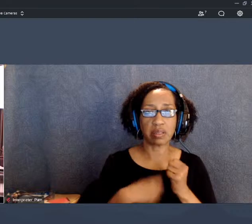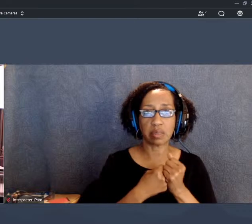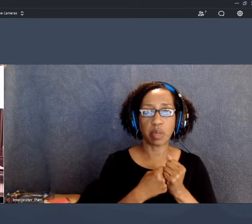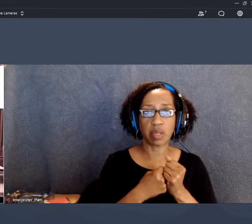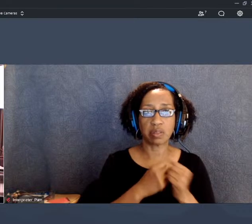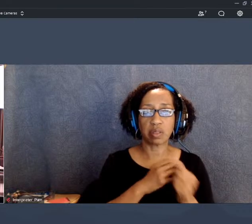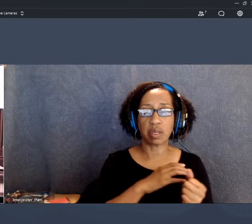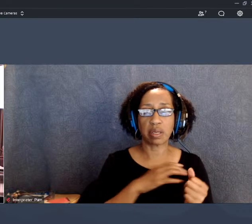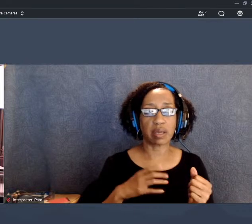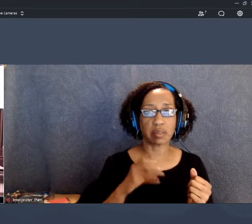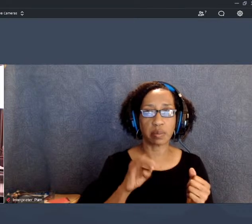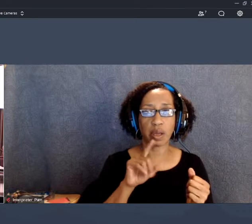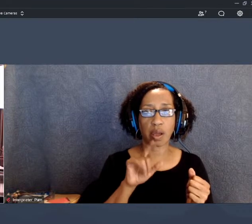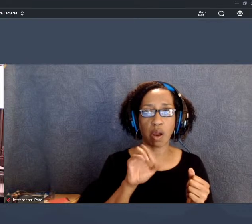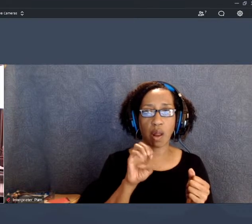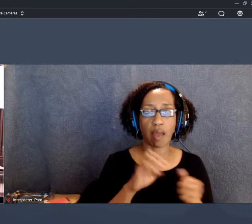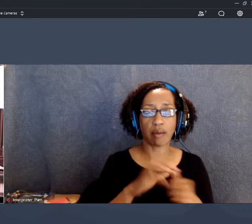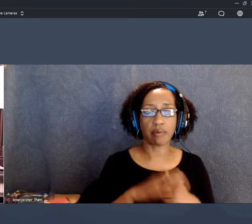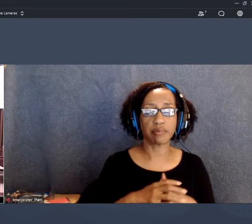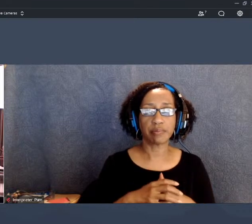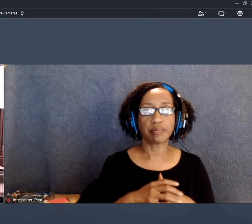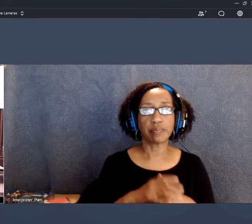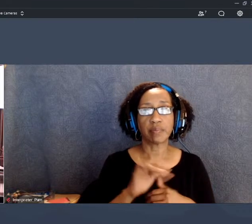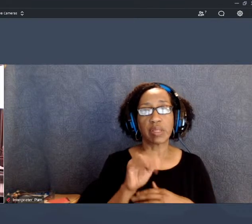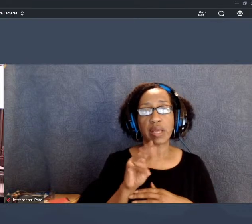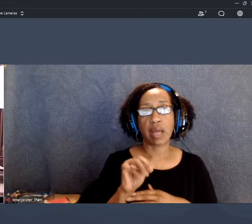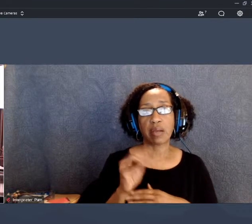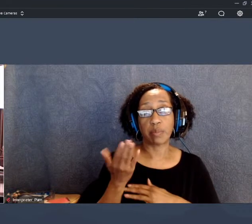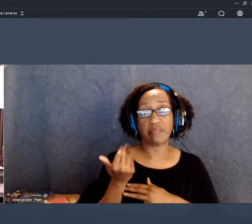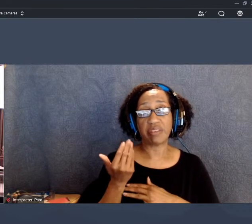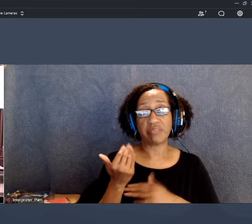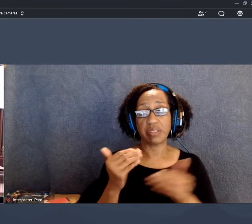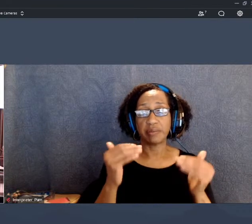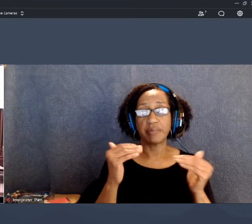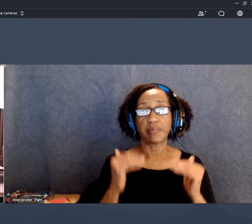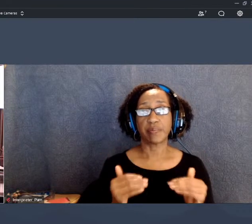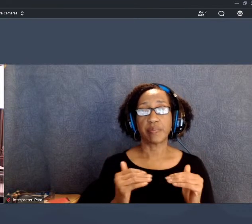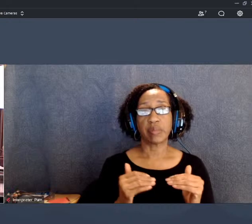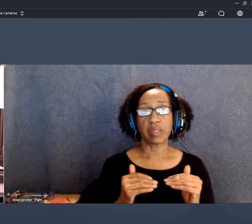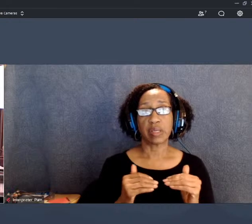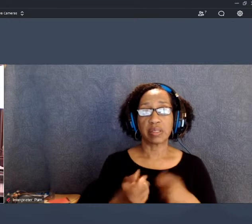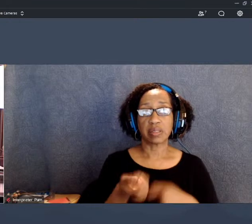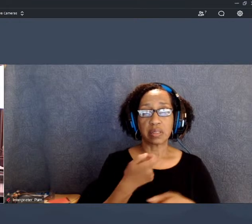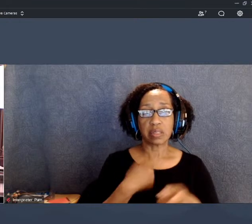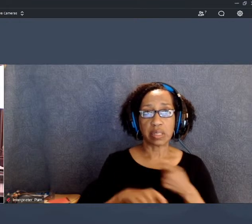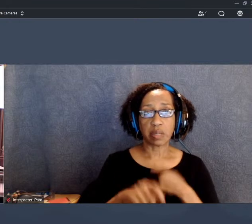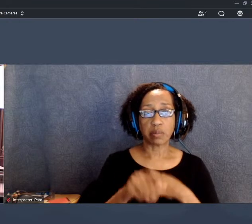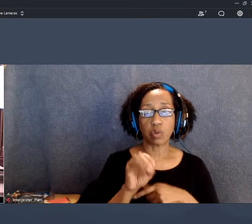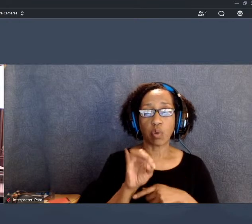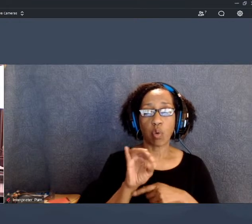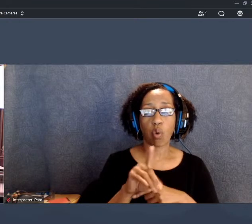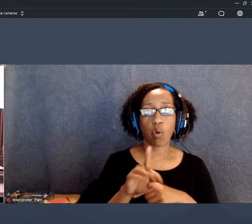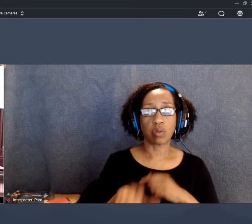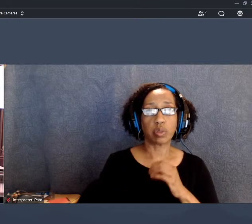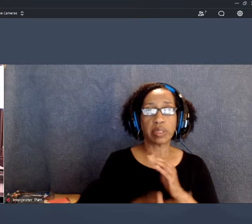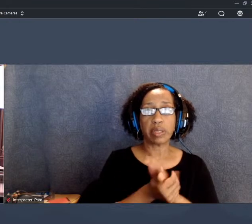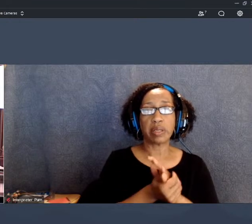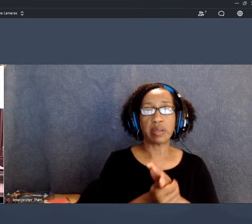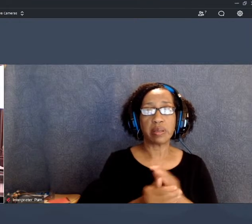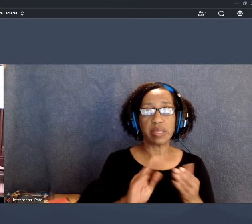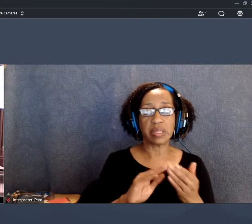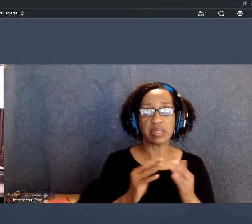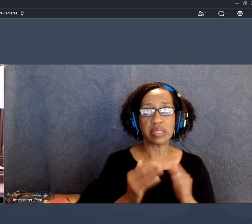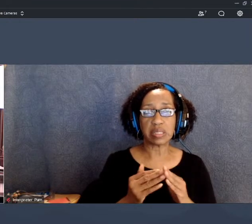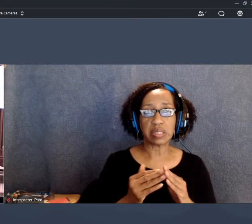Councilman Carlisle. Item number 15 is a substitute ordinance to to amend the City of Memphis Code of